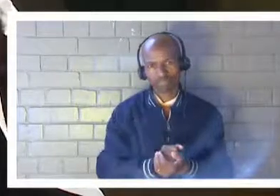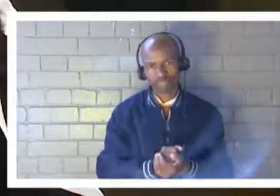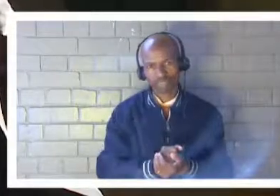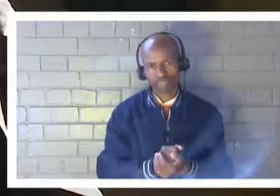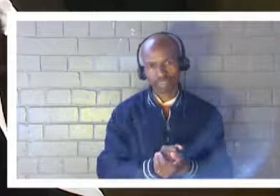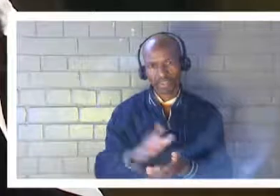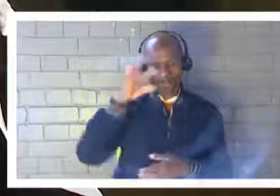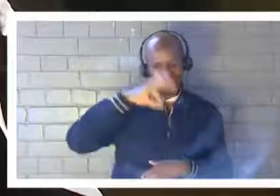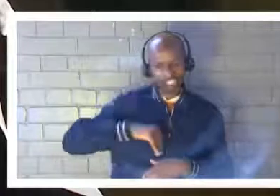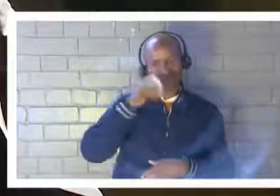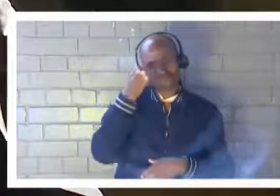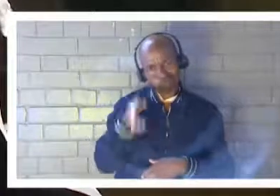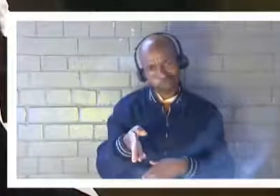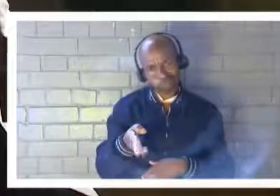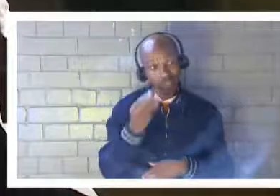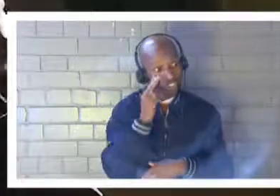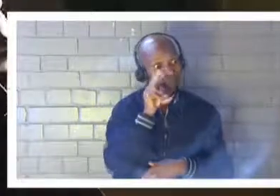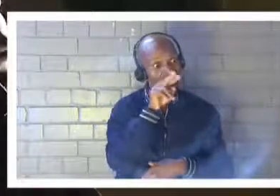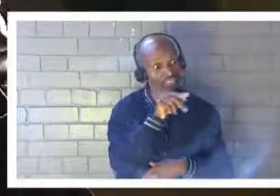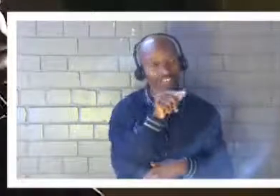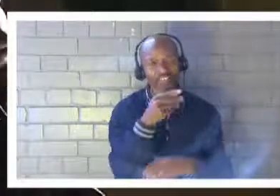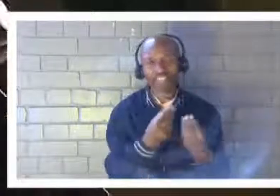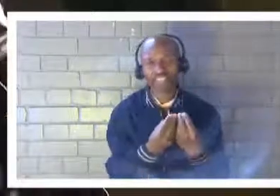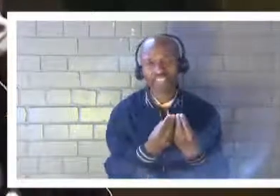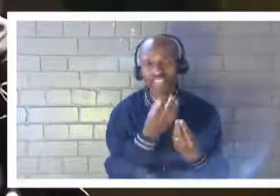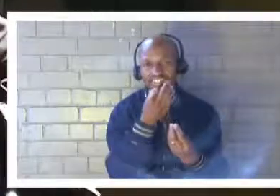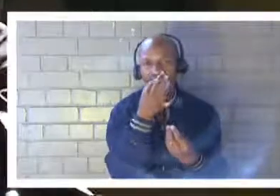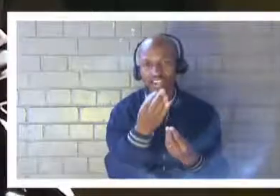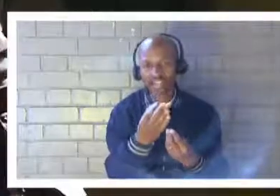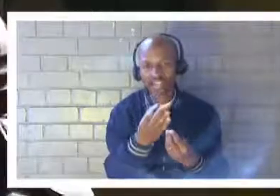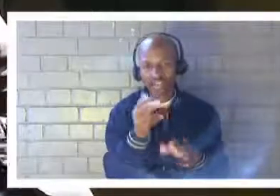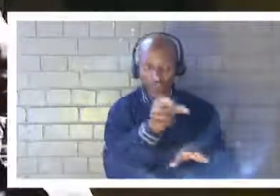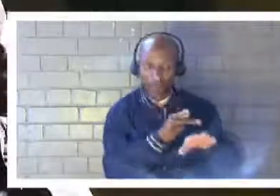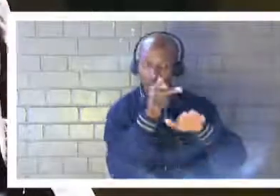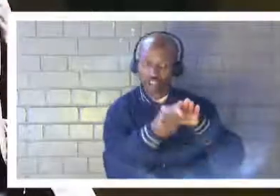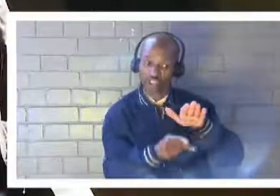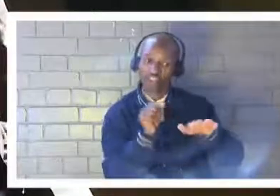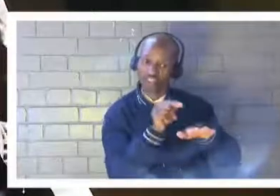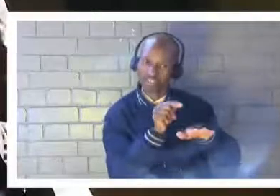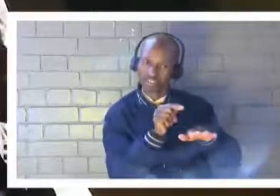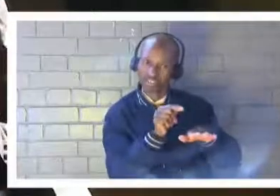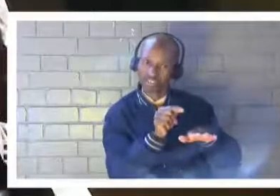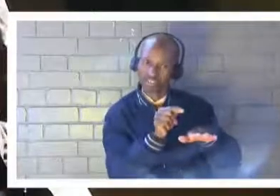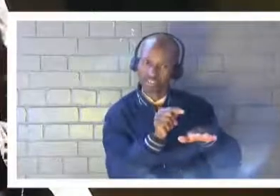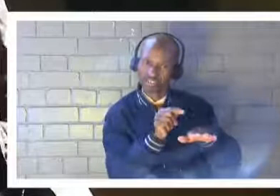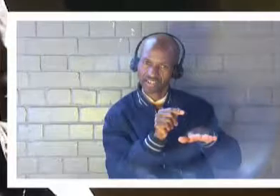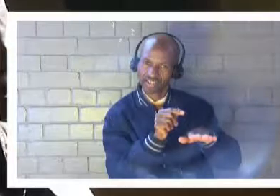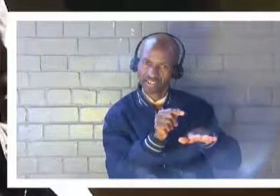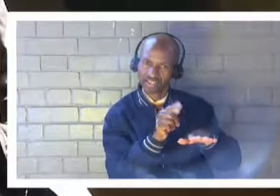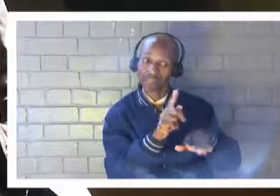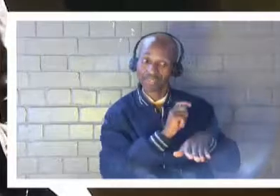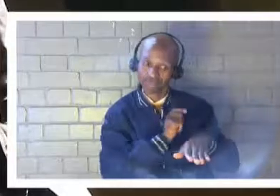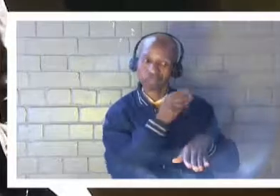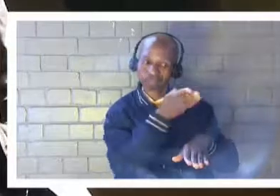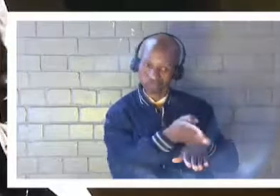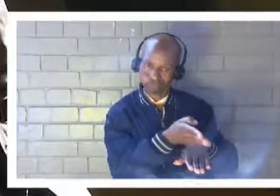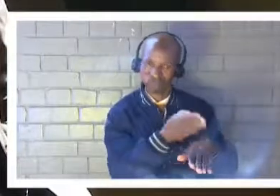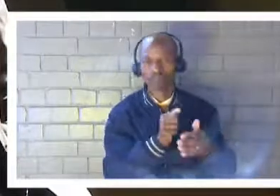Do we have budget to see to it that those projects are seen through?